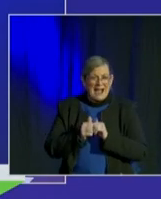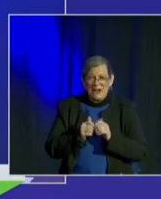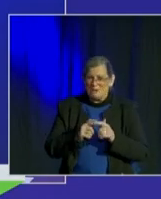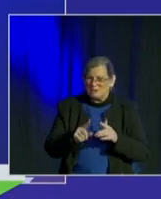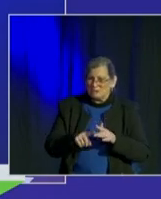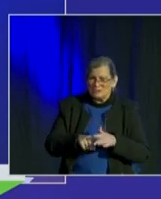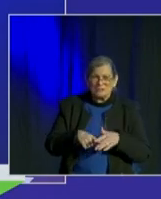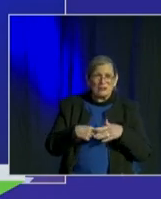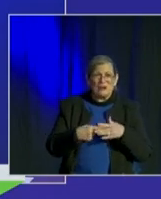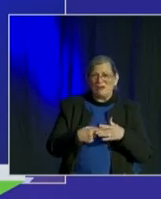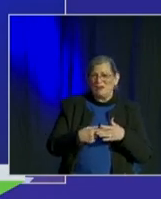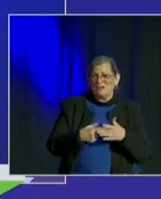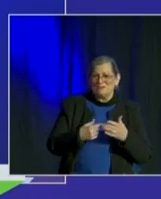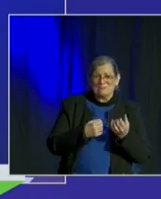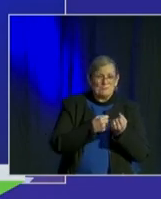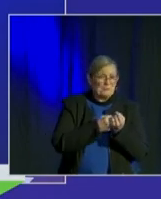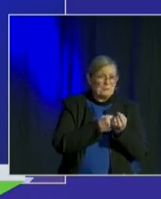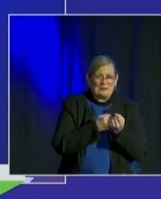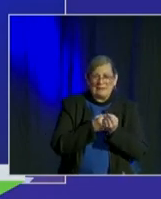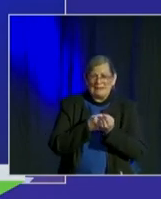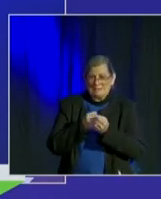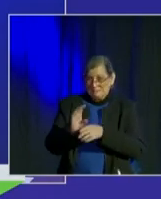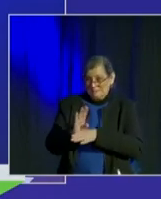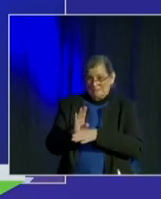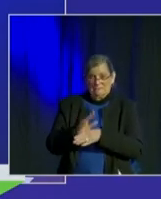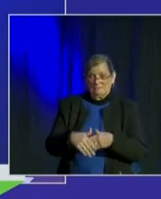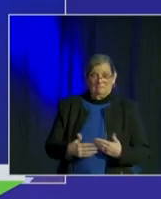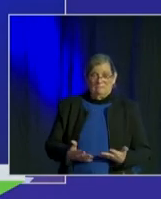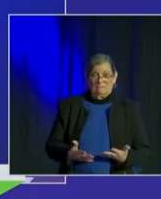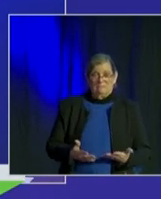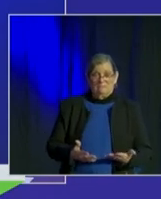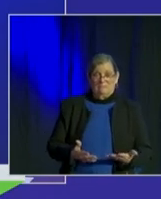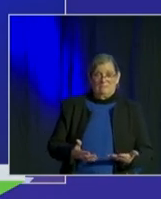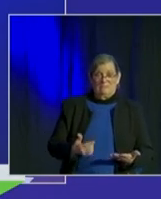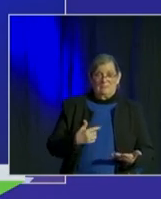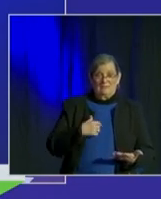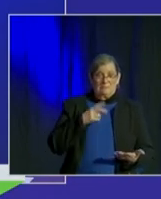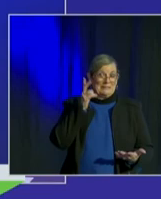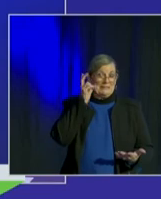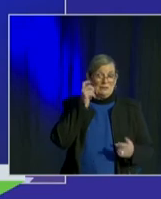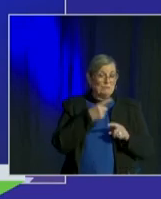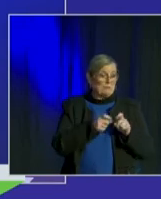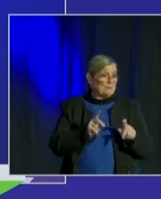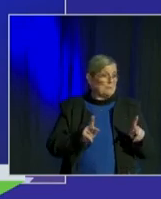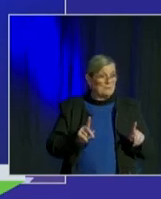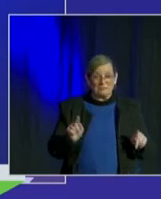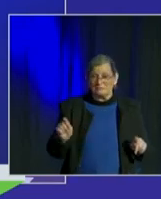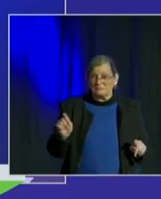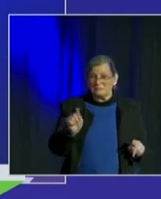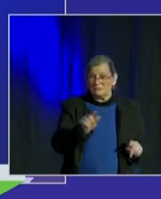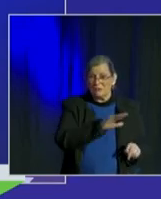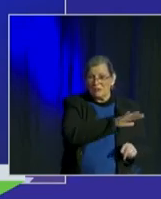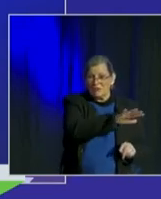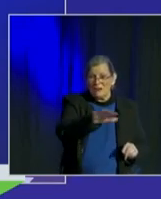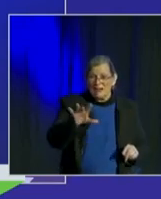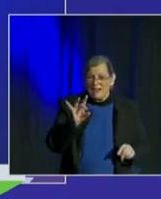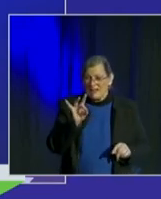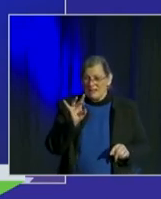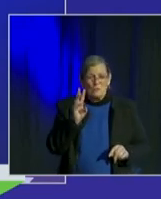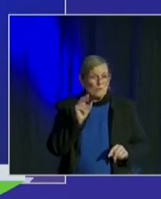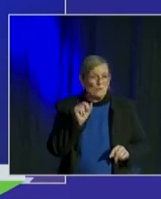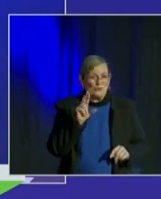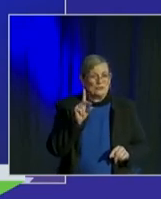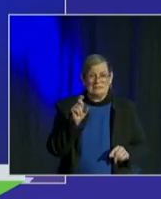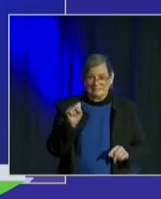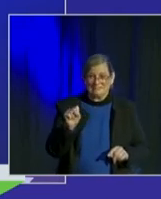and support a business, and we've been able to hear from people from all 8 wards. So I want to thank